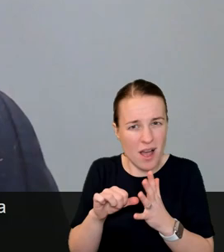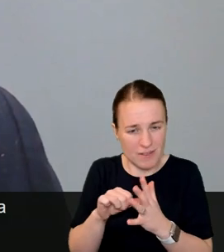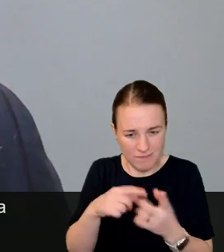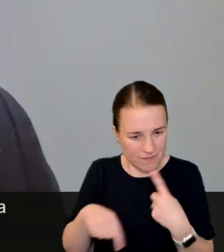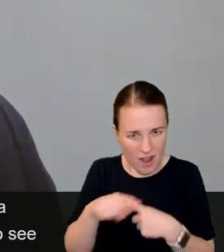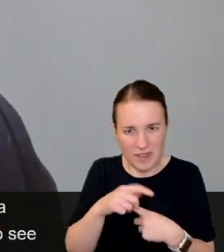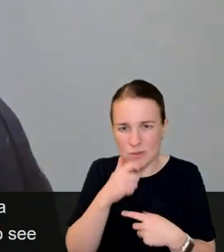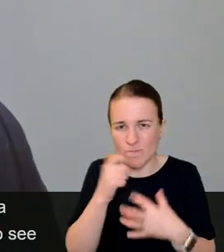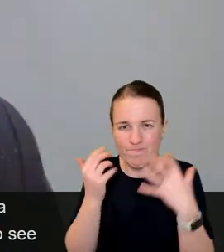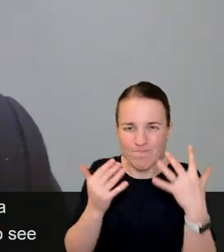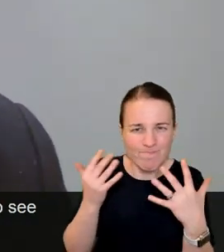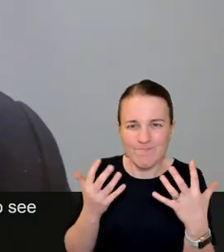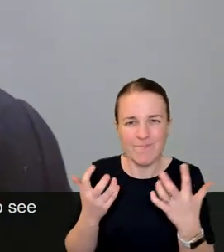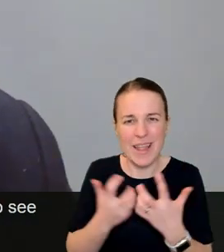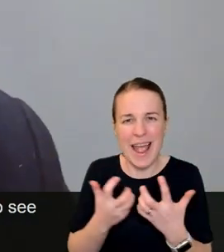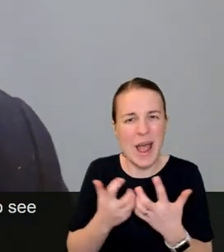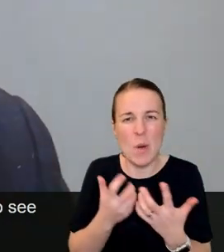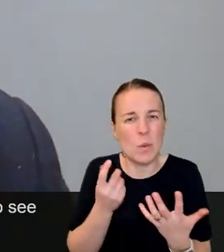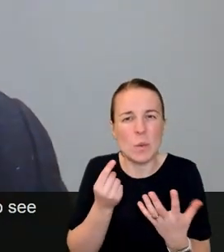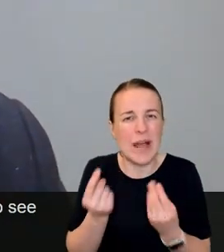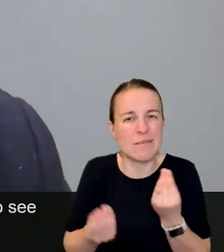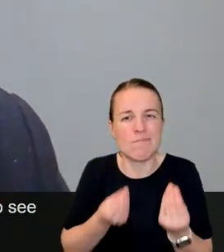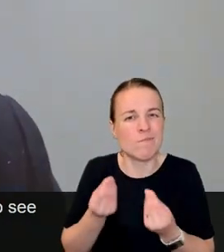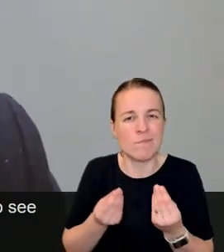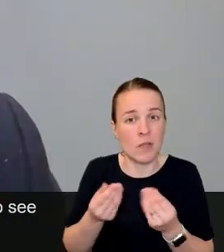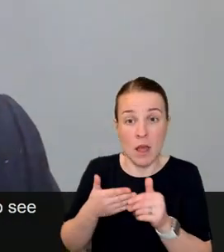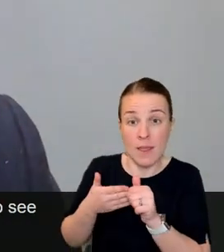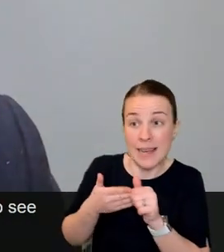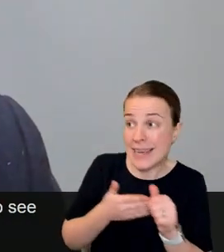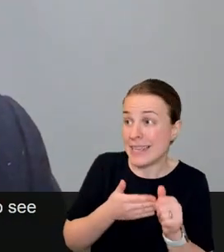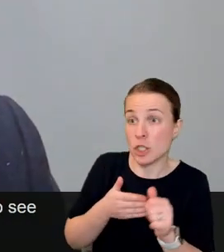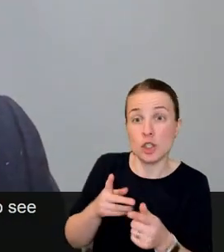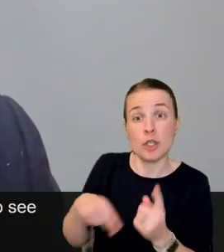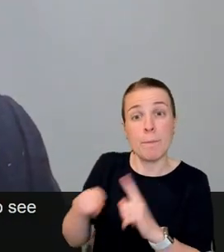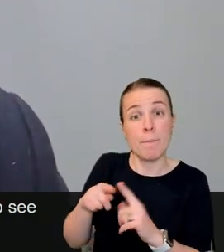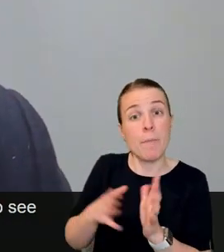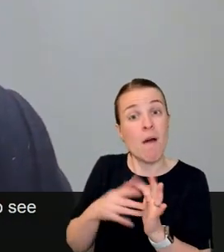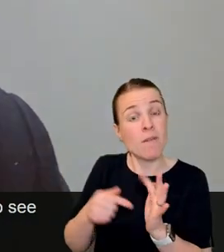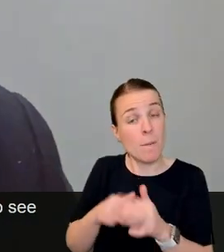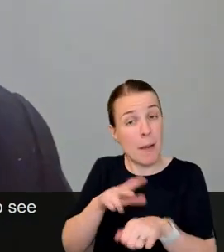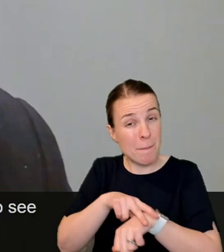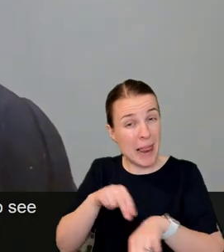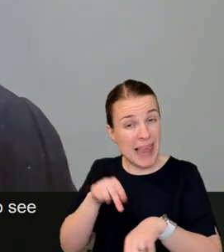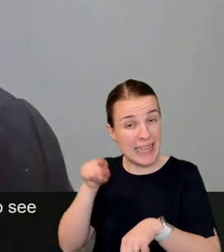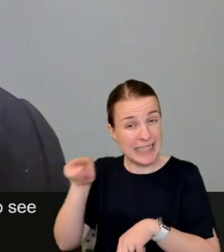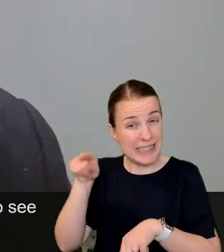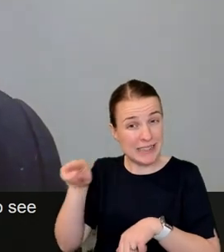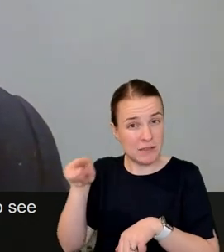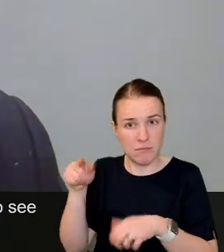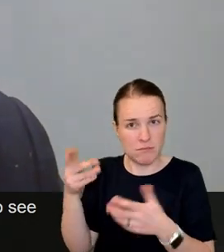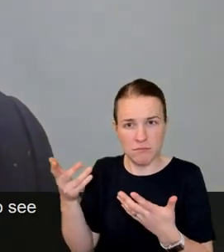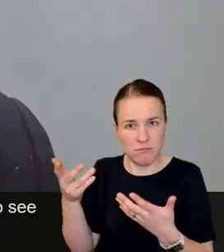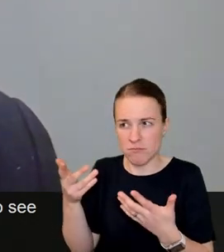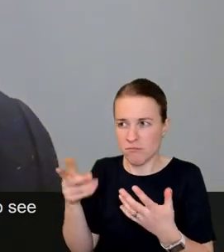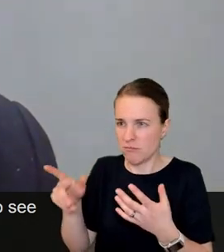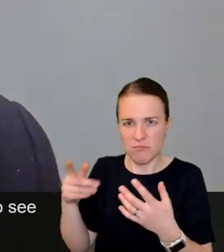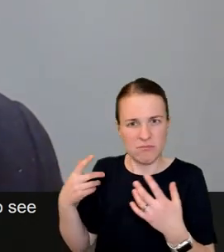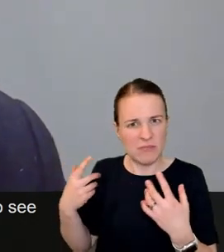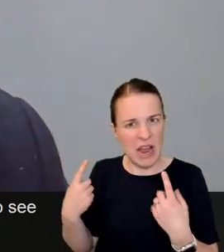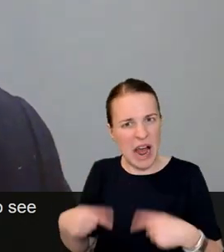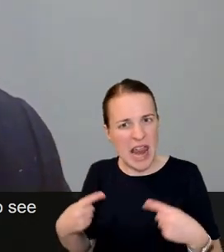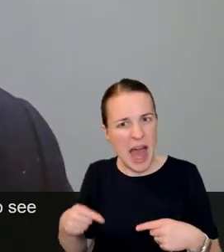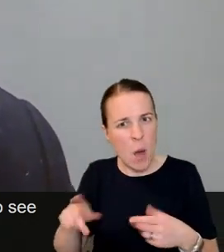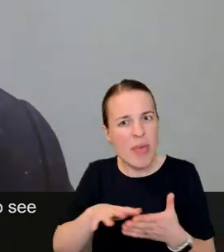can, how the leadership of the Metropolitan Police has allowed this culture